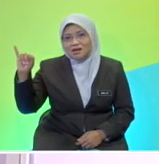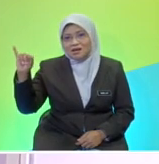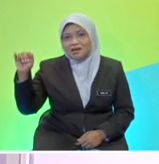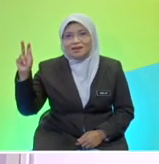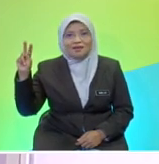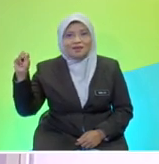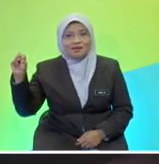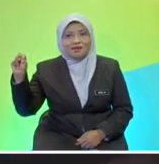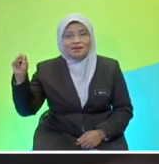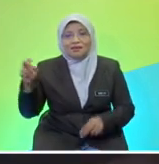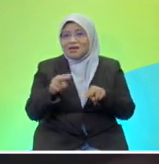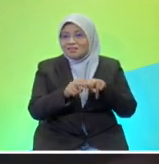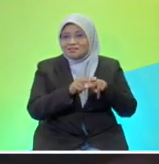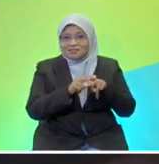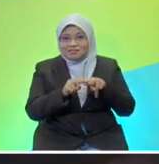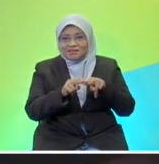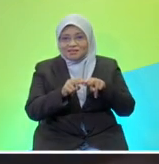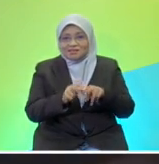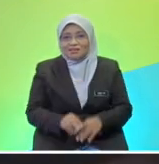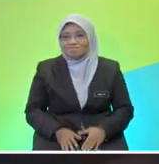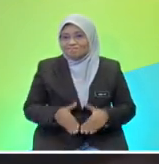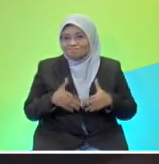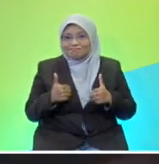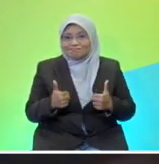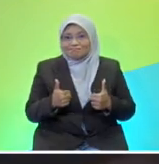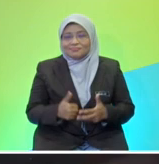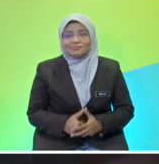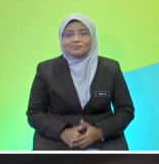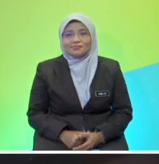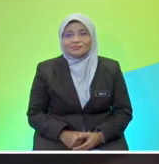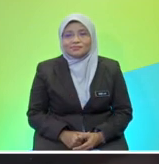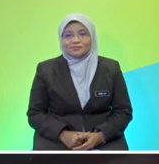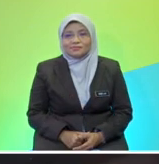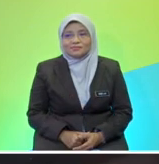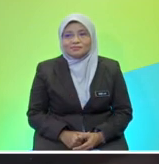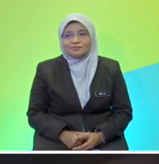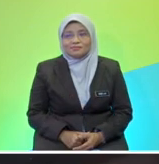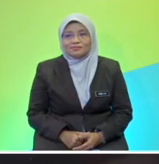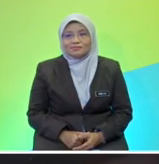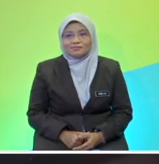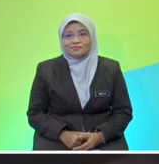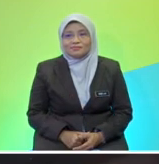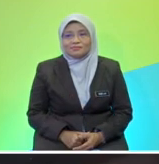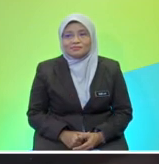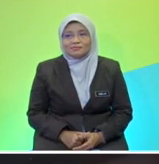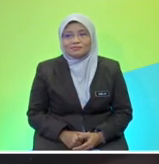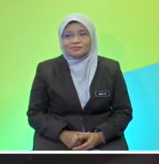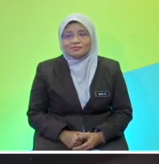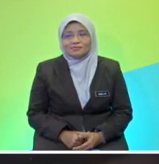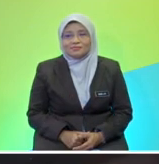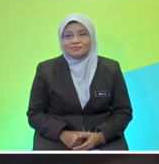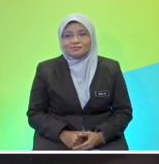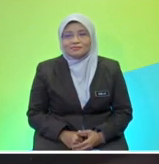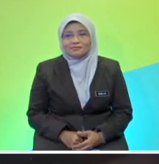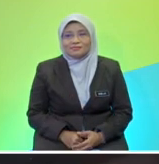T-R-A-I-N. Train. Very is that right? Very good. Yes. Okay, have you ridden a train before? Yes, I have. I remember taking a